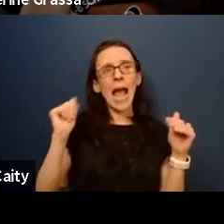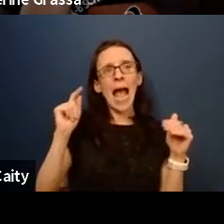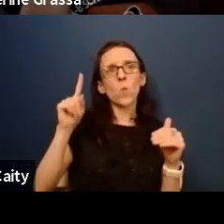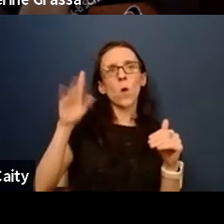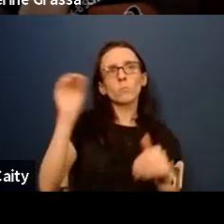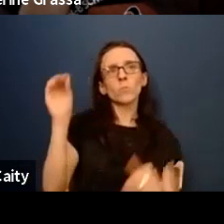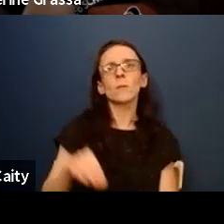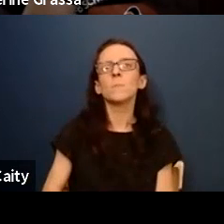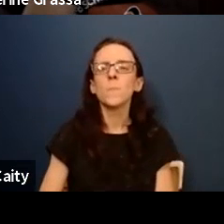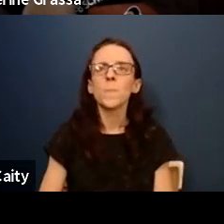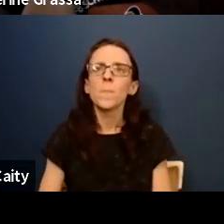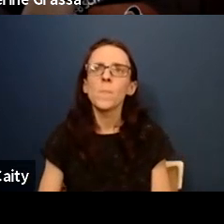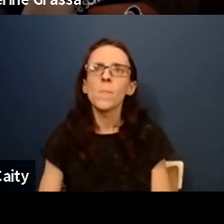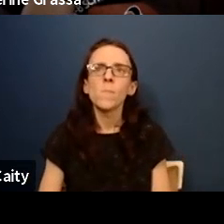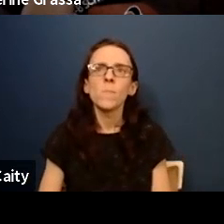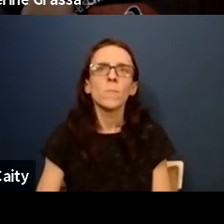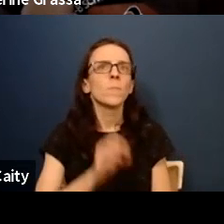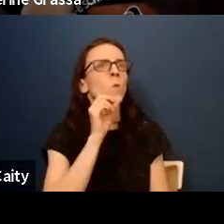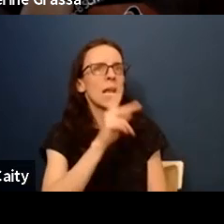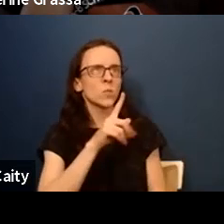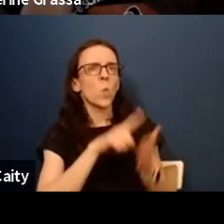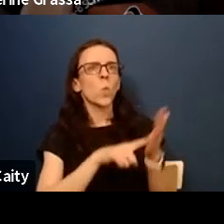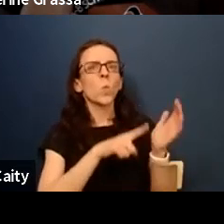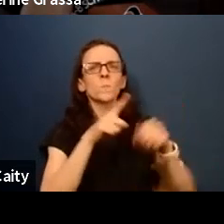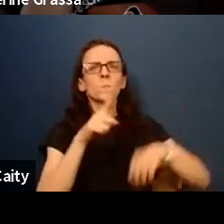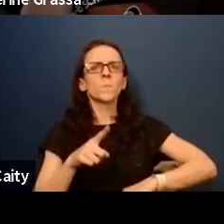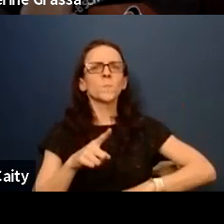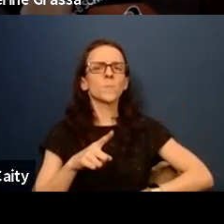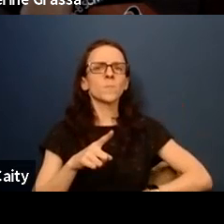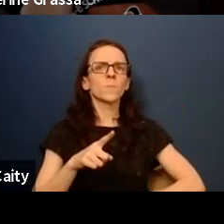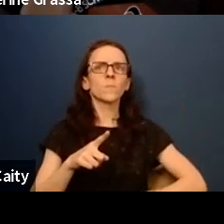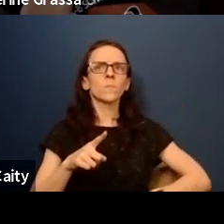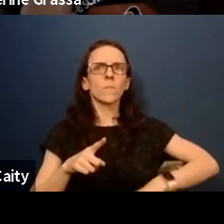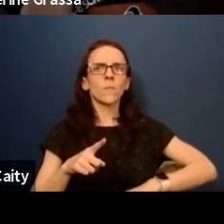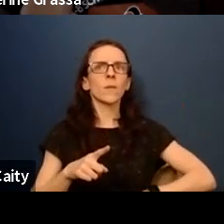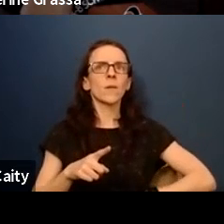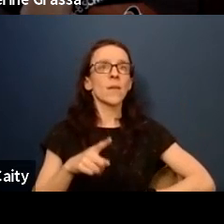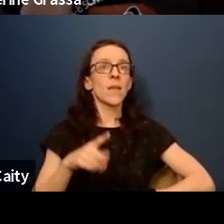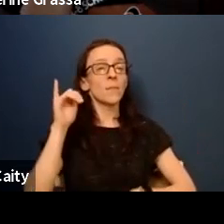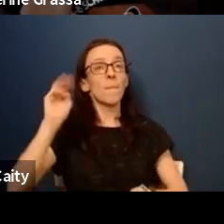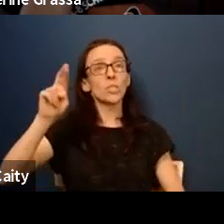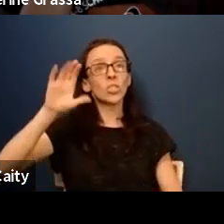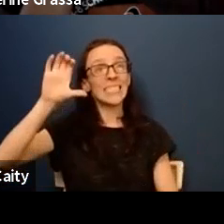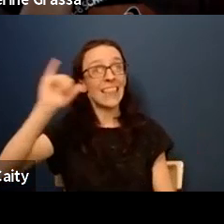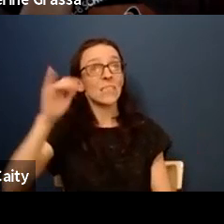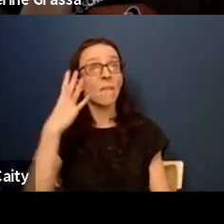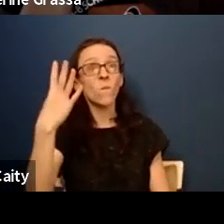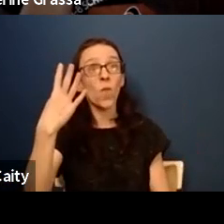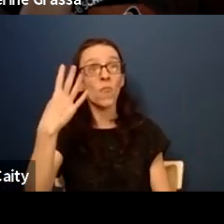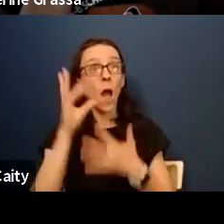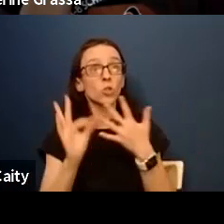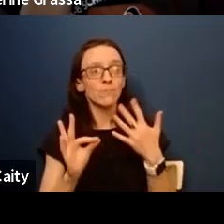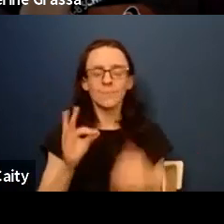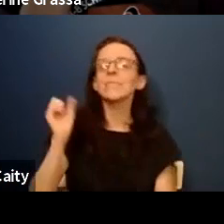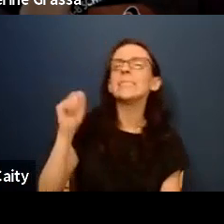So, okay, so what you're saying is another option Four. is. That's 4 break- options. Yes, this is 4 options. So what